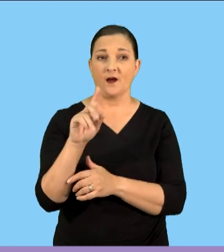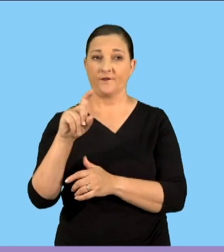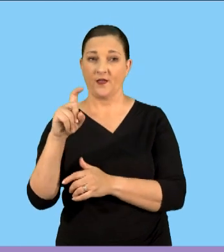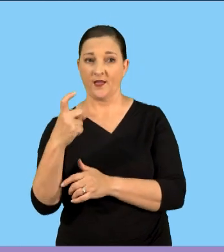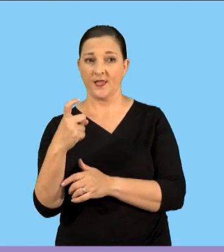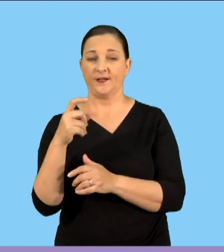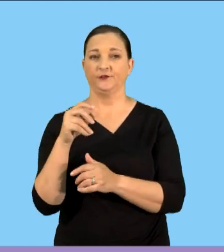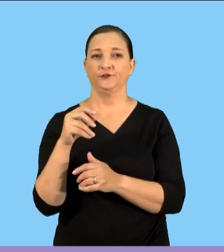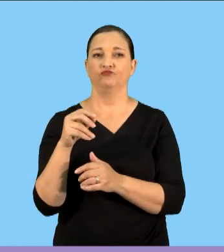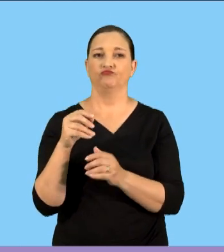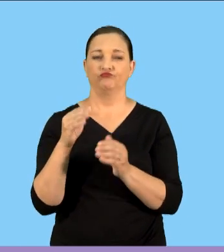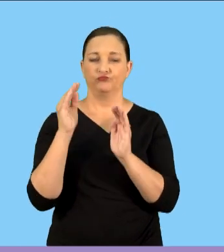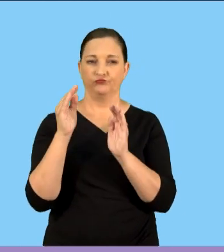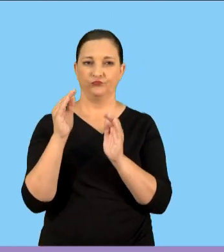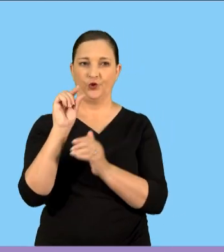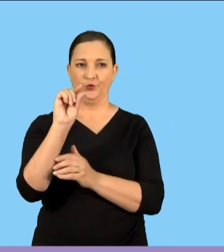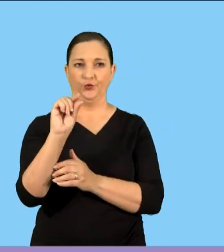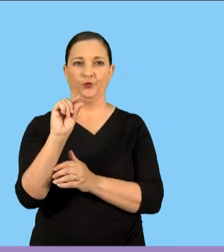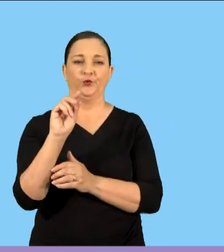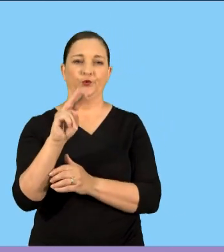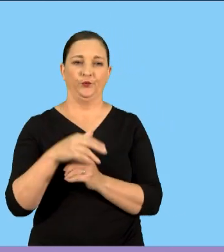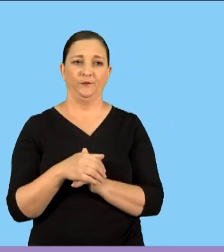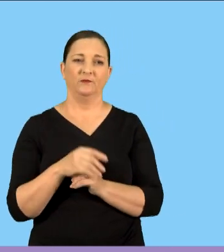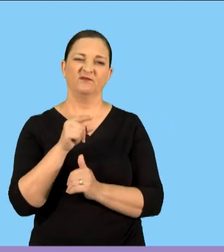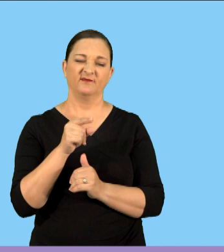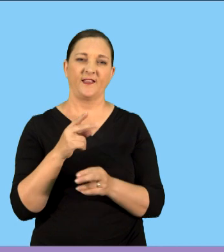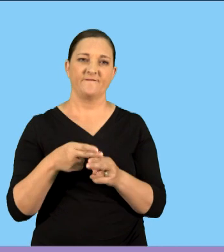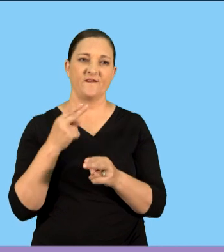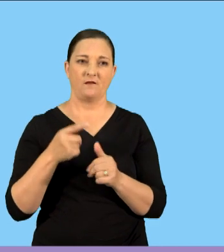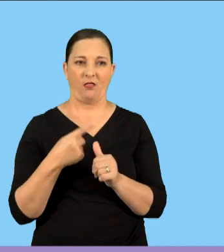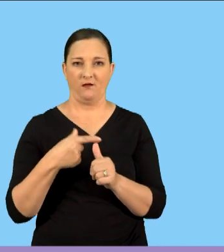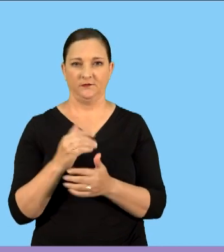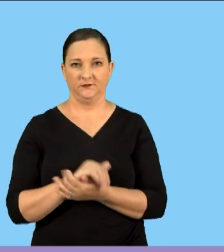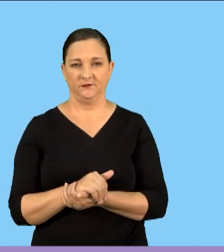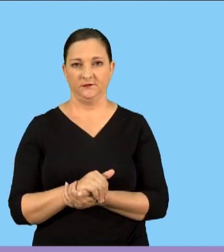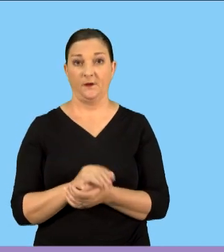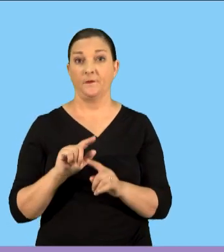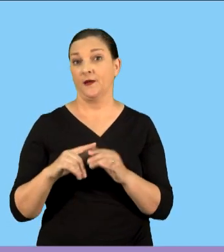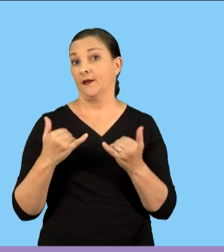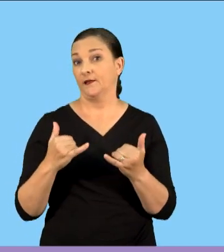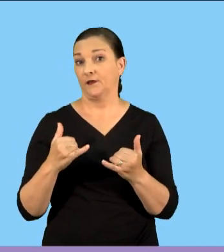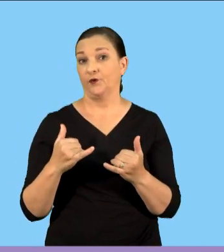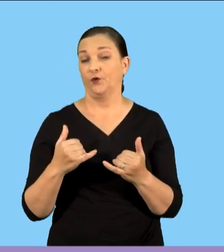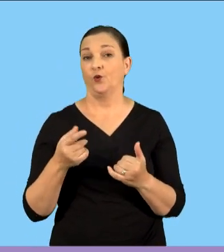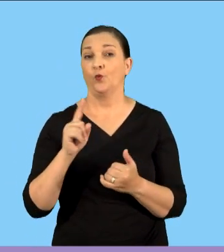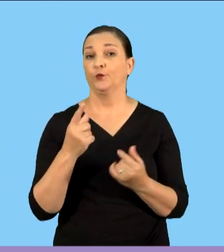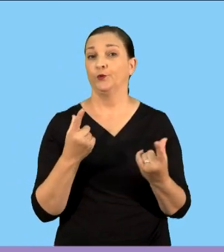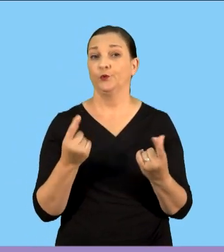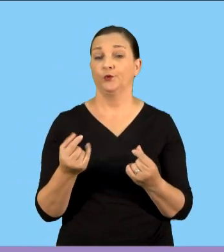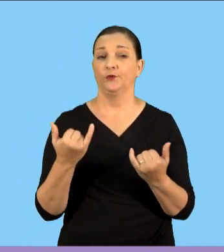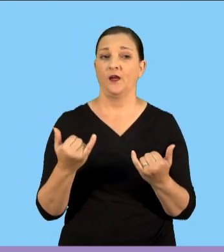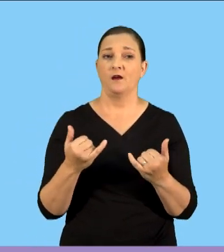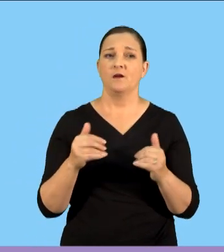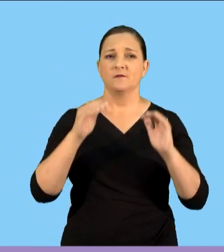be a 5x squared. And that is going to be our final answer. What about when we are multiplying with